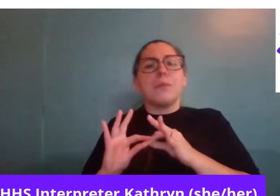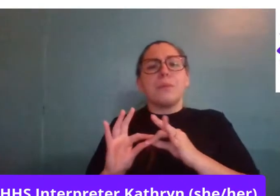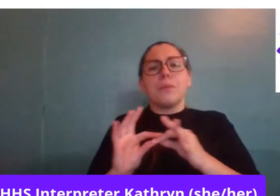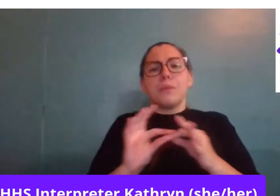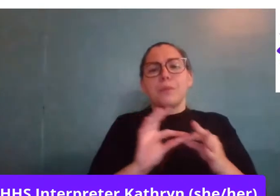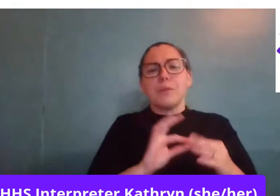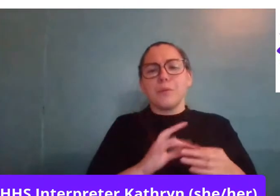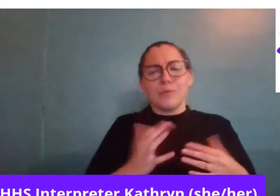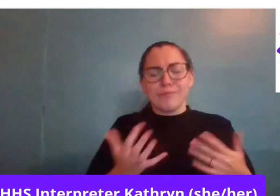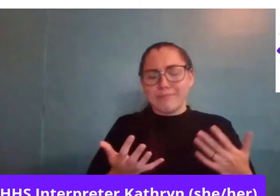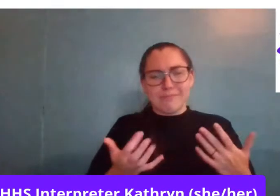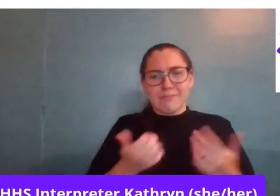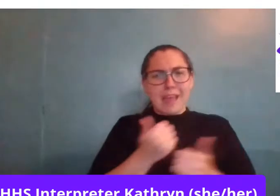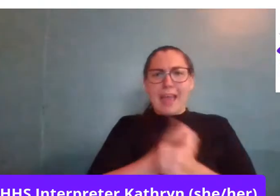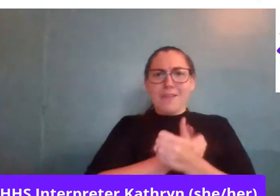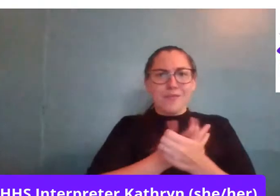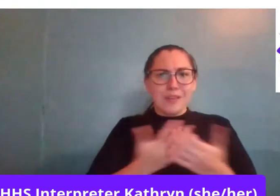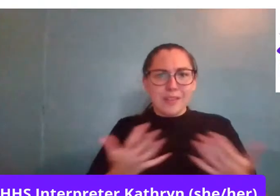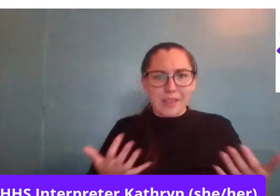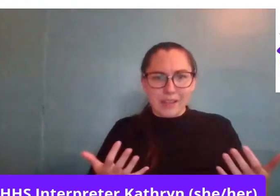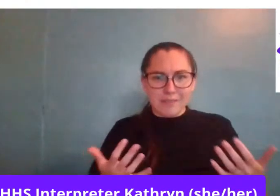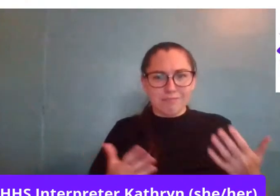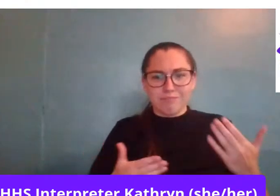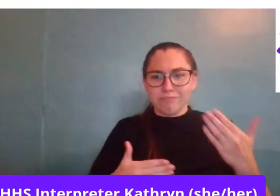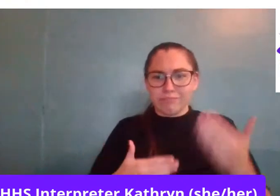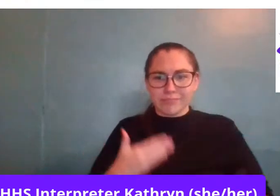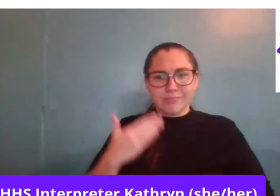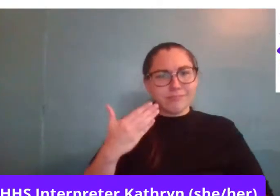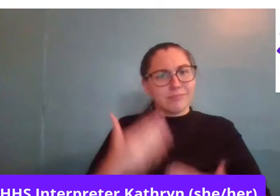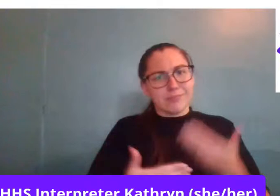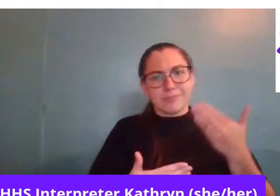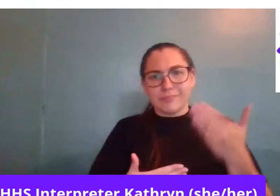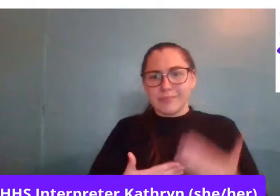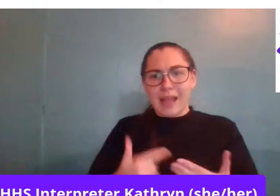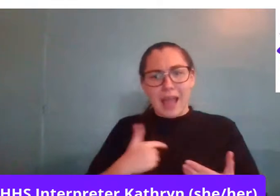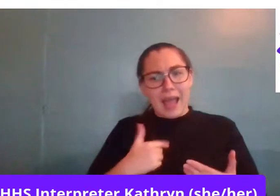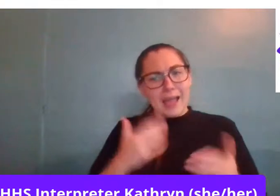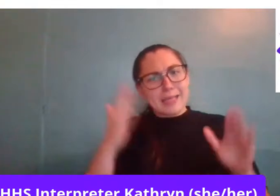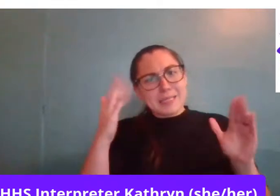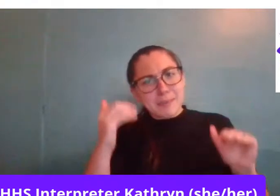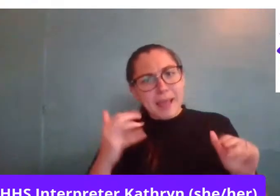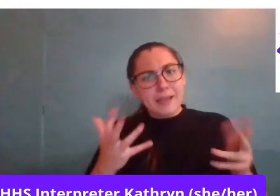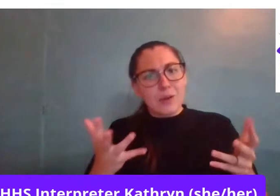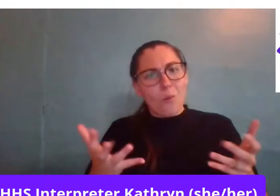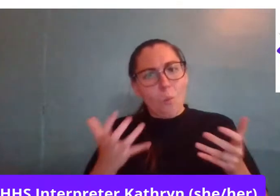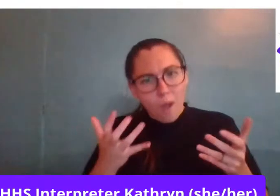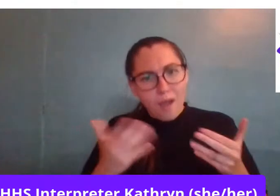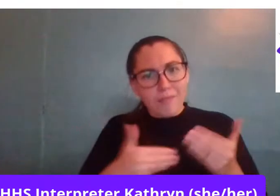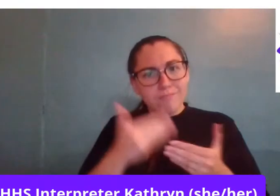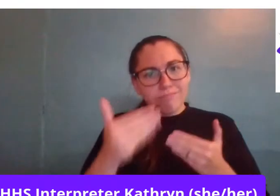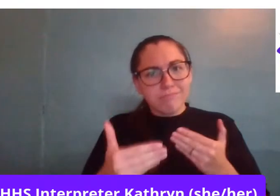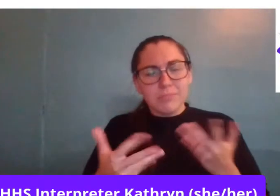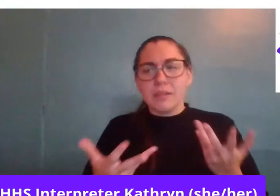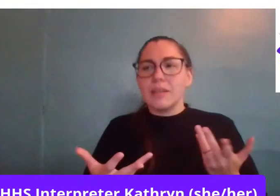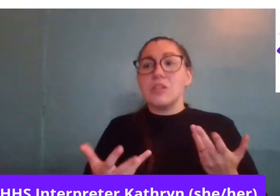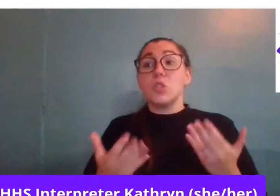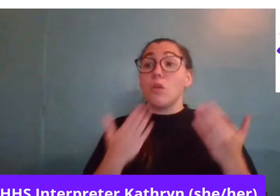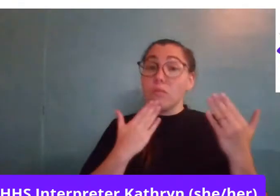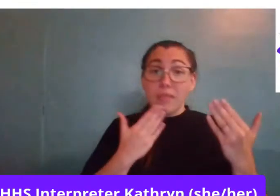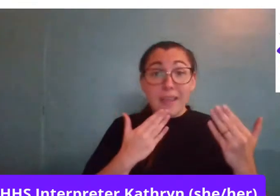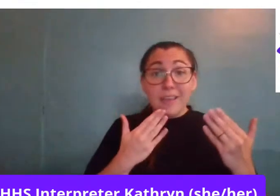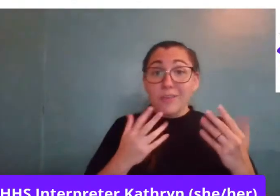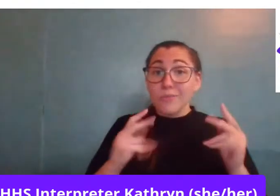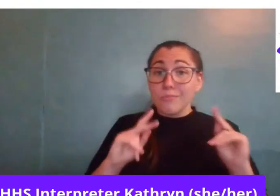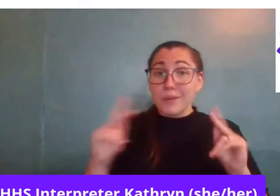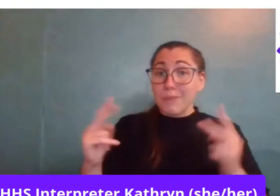just everything just going the way I expect and want for it to go. I thank the viewers for